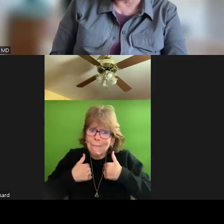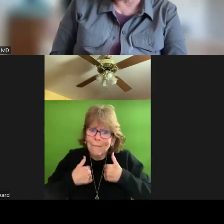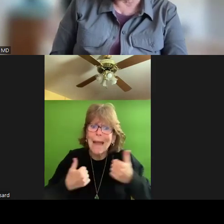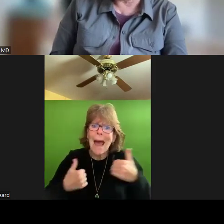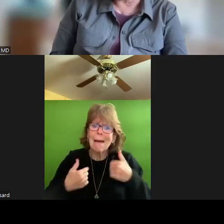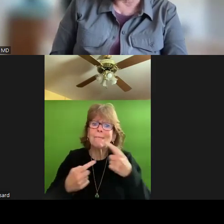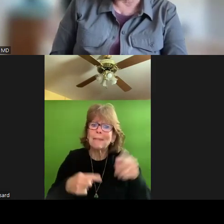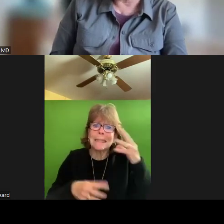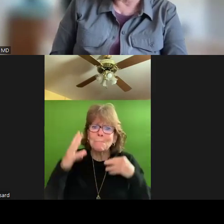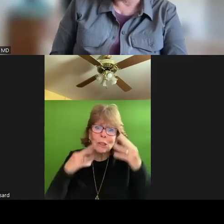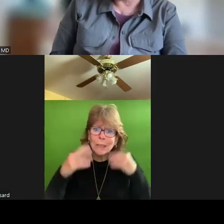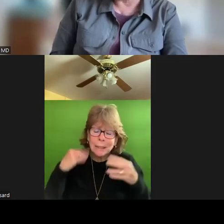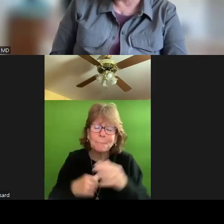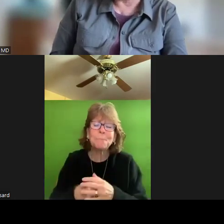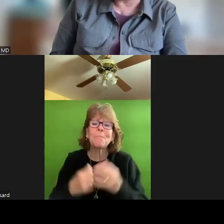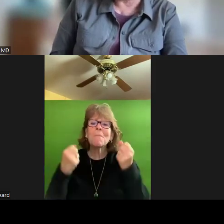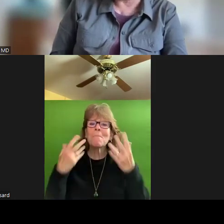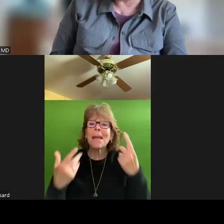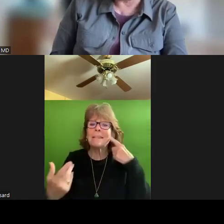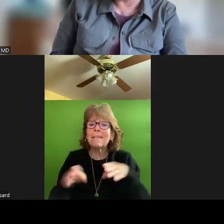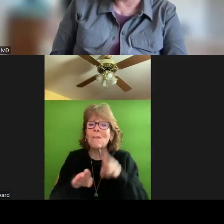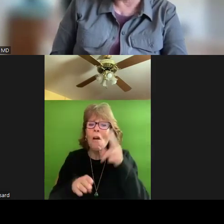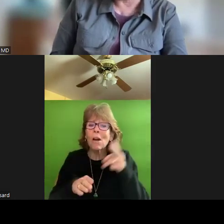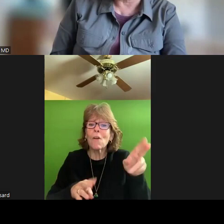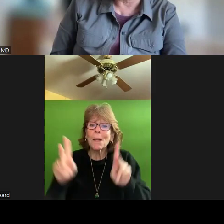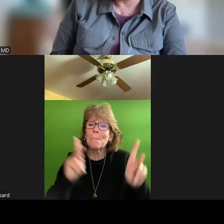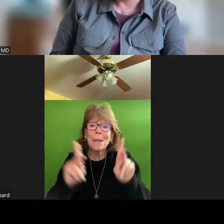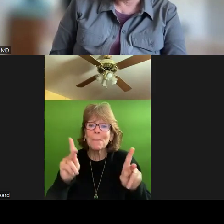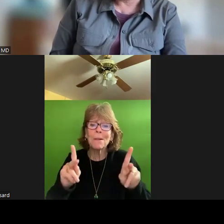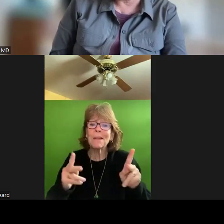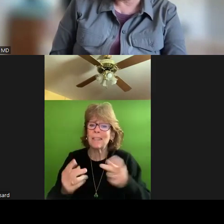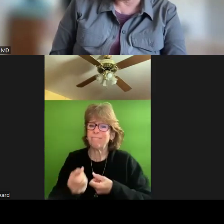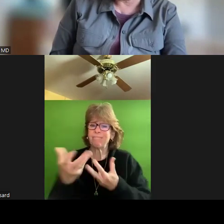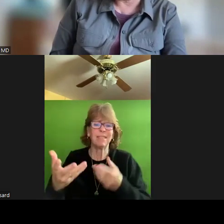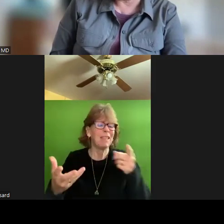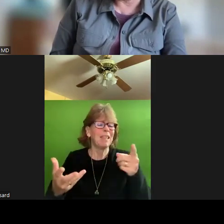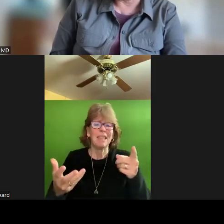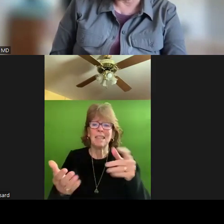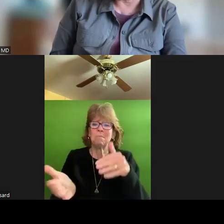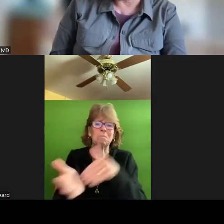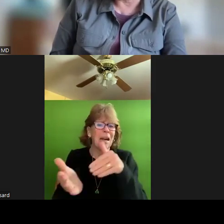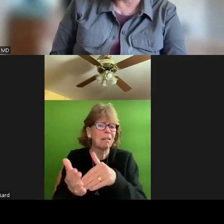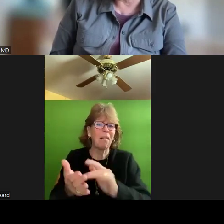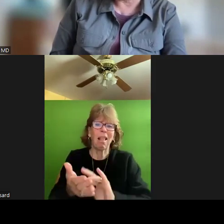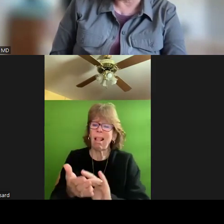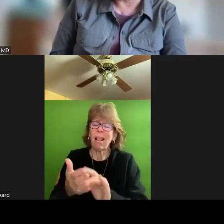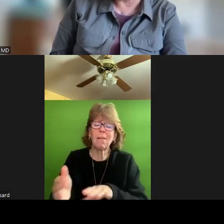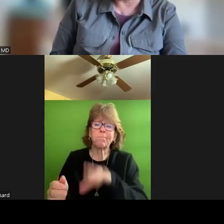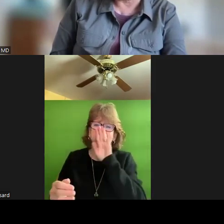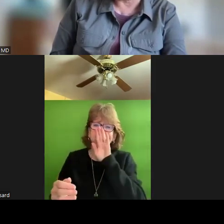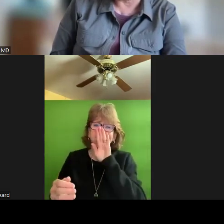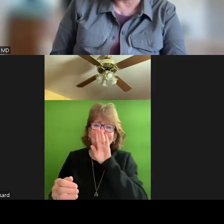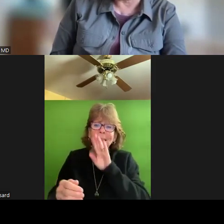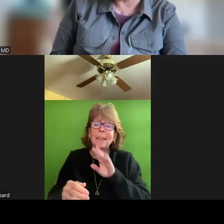hearing people report negative or traumatic experiences with the healthcare system, and developing a rapport of trust and respect for